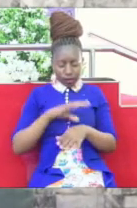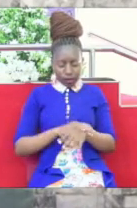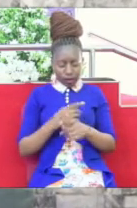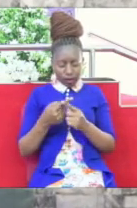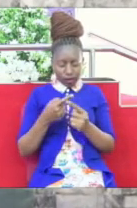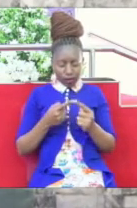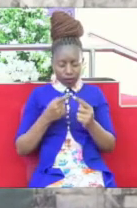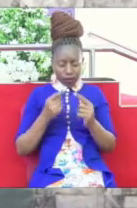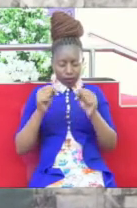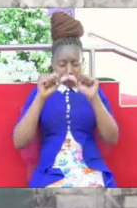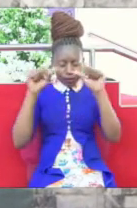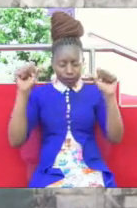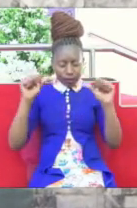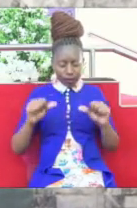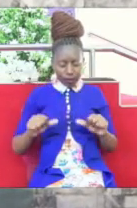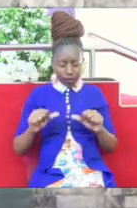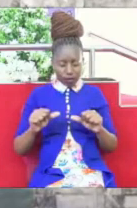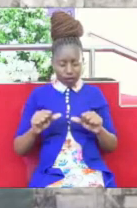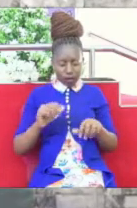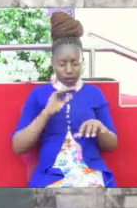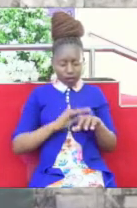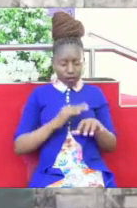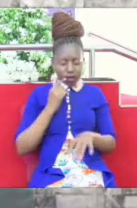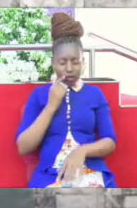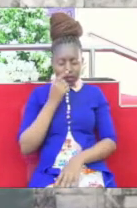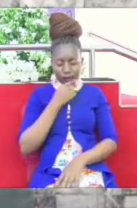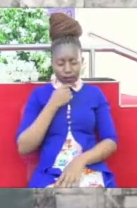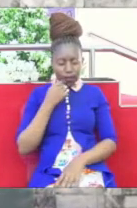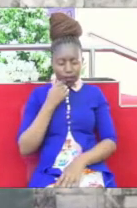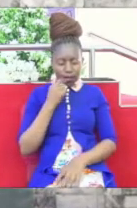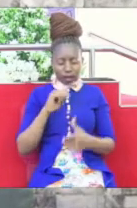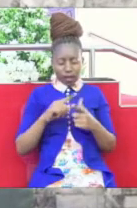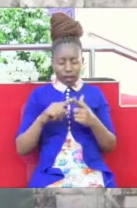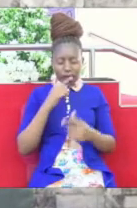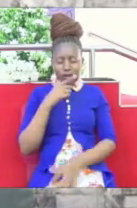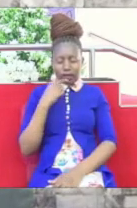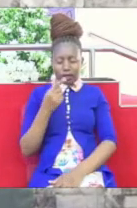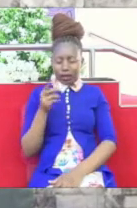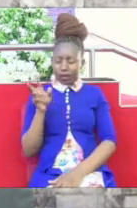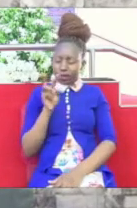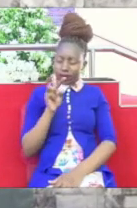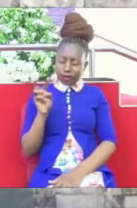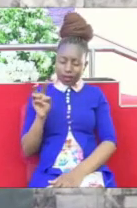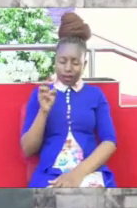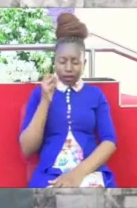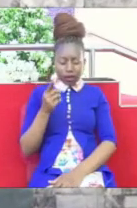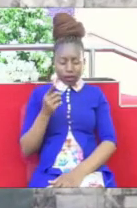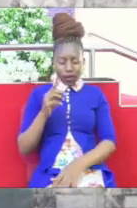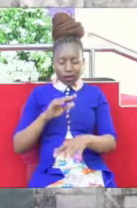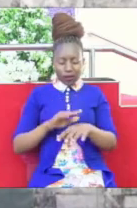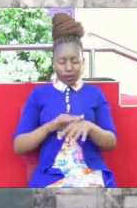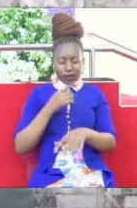altar. With it he touched my mouth and said, see, this has touched your lips. Your guilt is